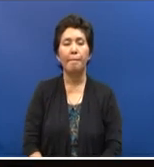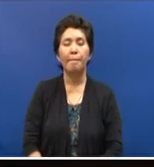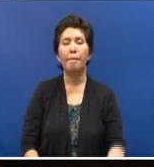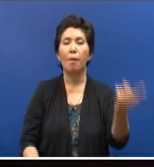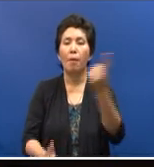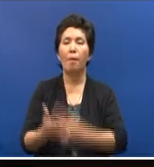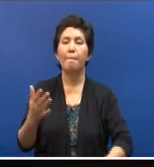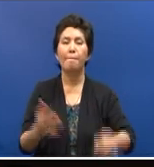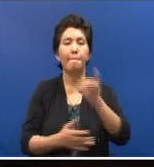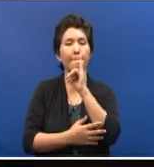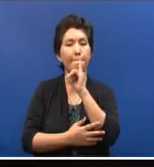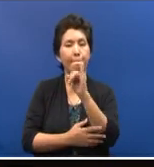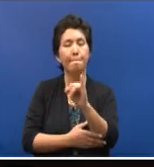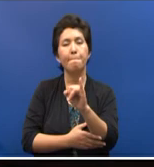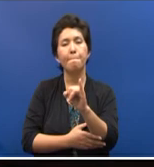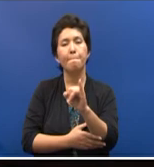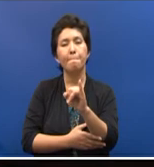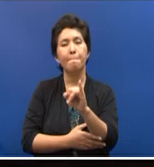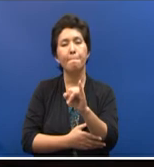Okay, what is